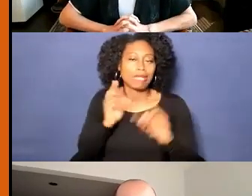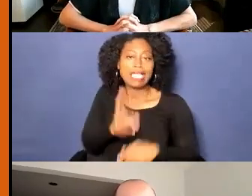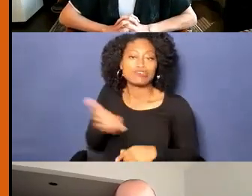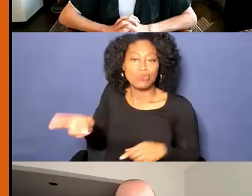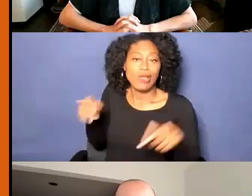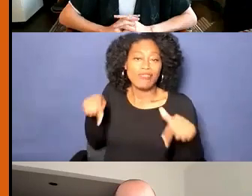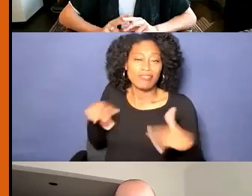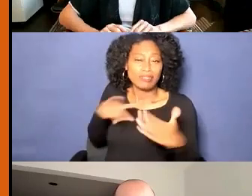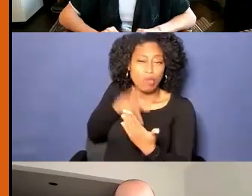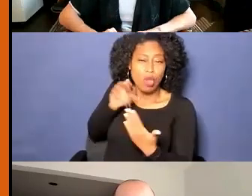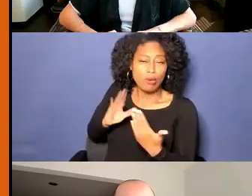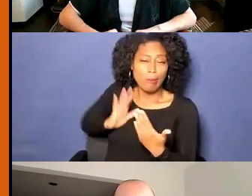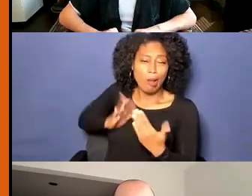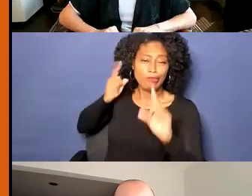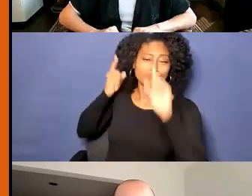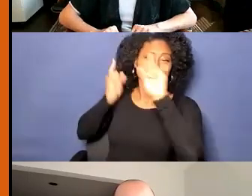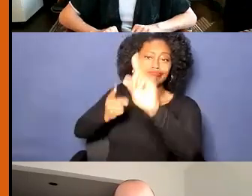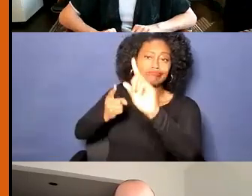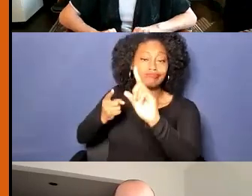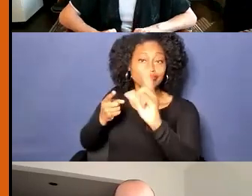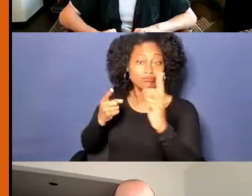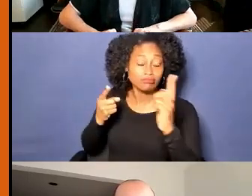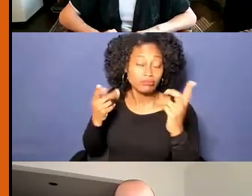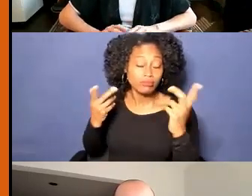aim to do, and